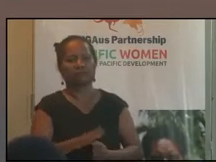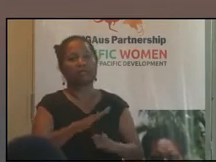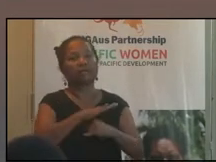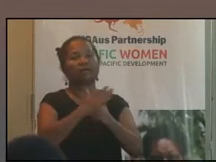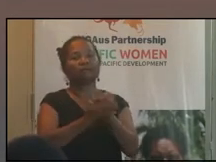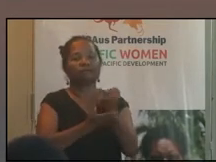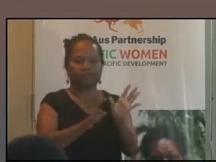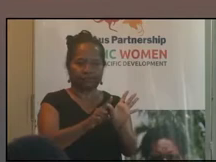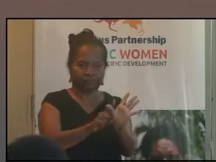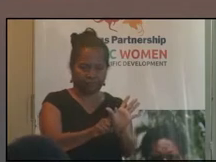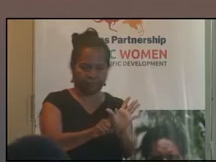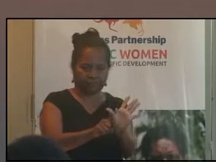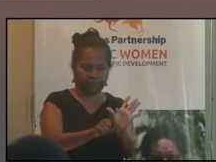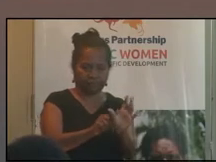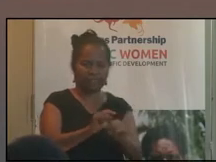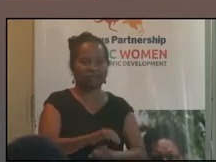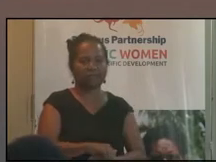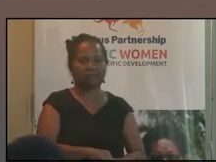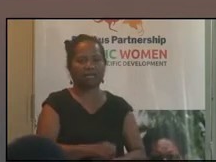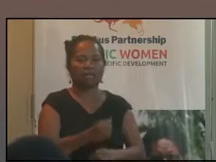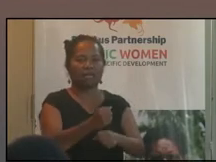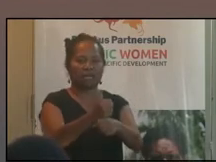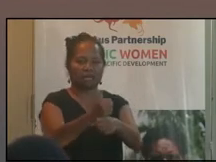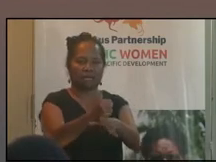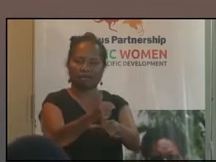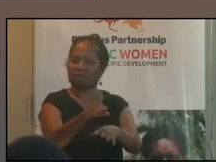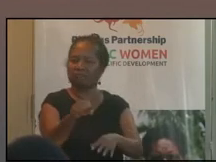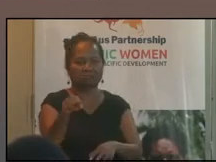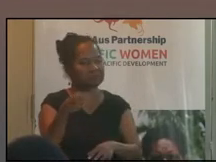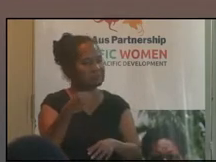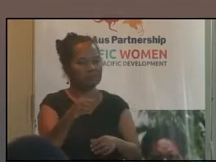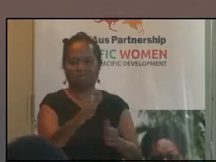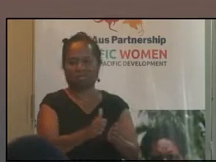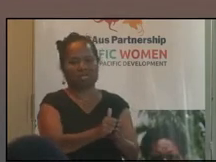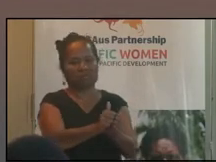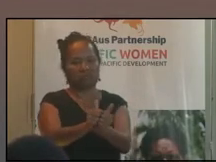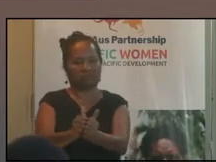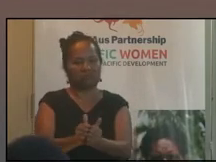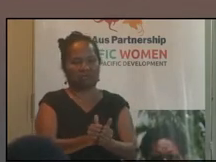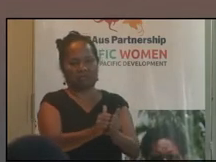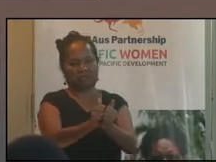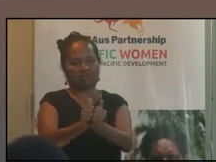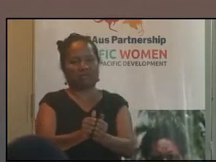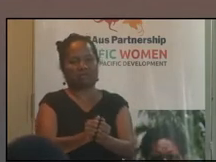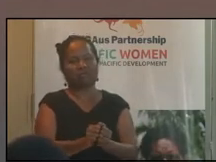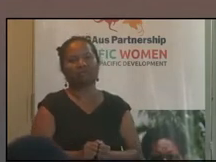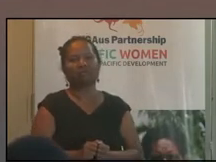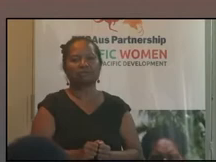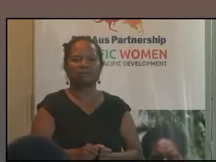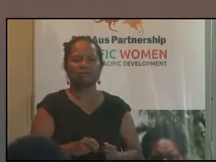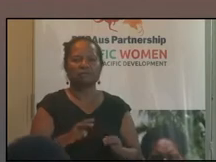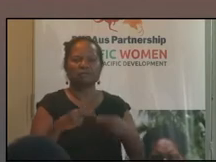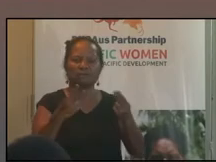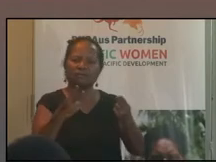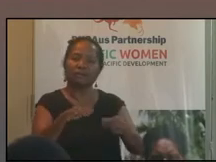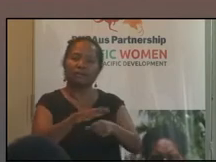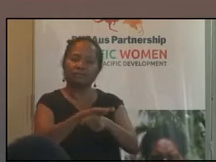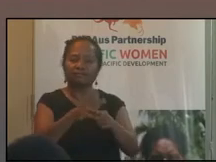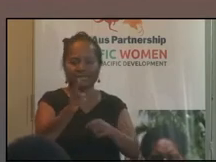year, the government did not agree to the formatting of the proposal, so they asked us to redo